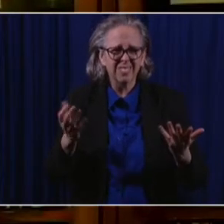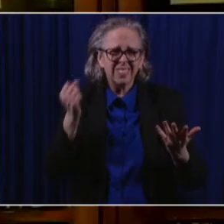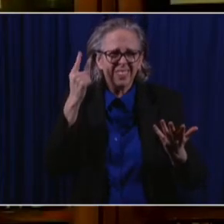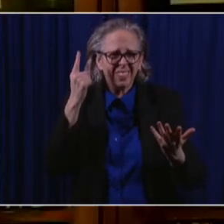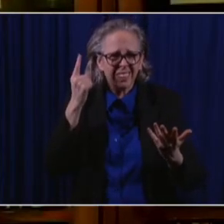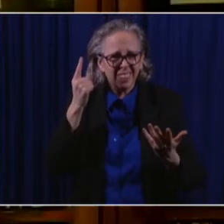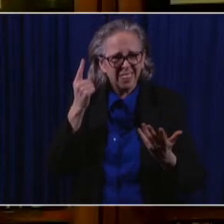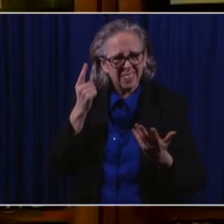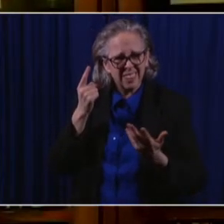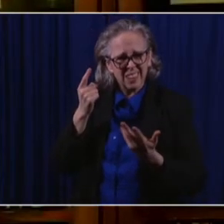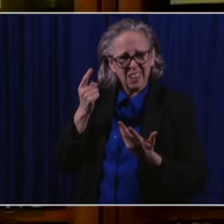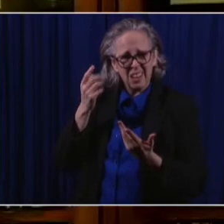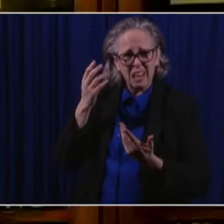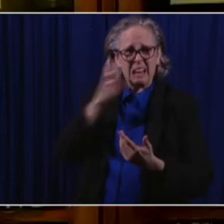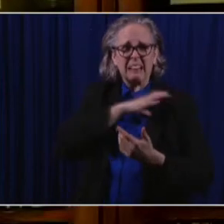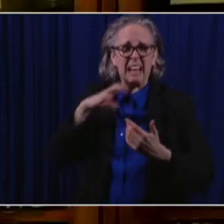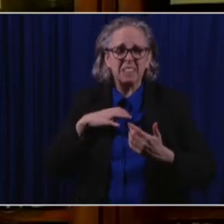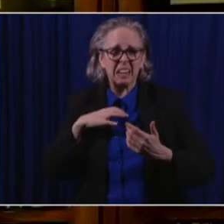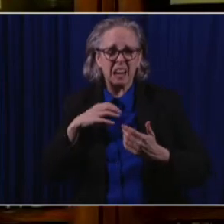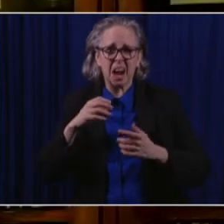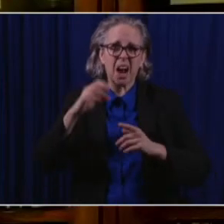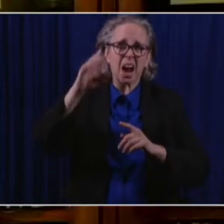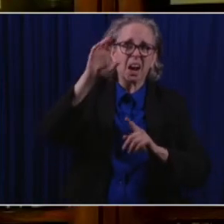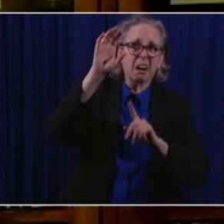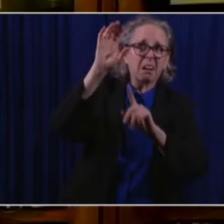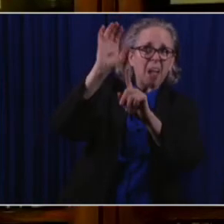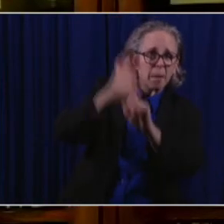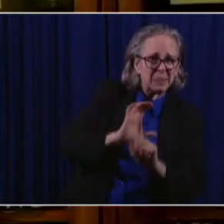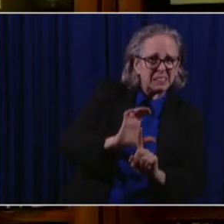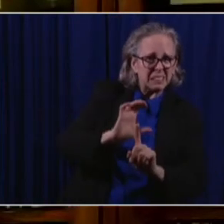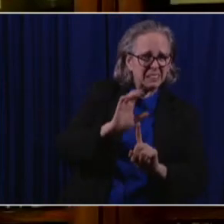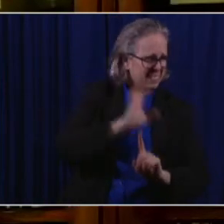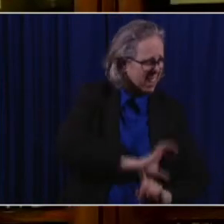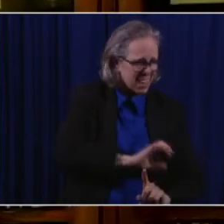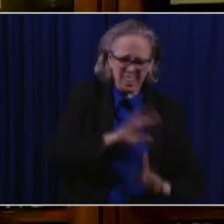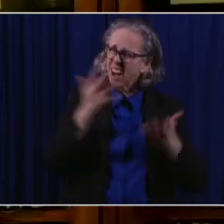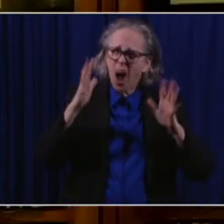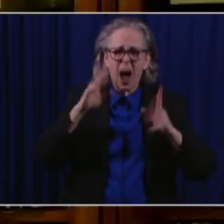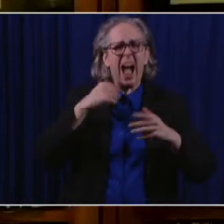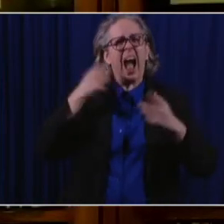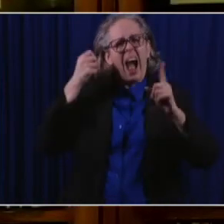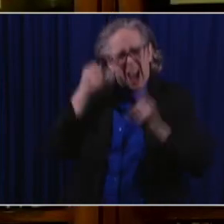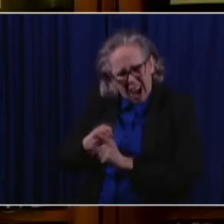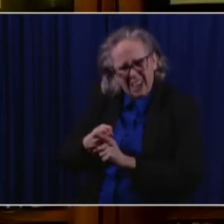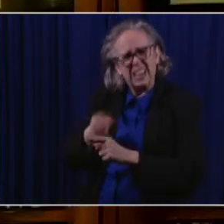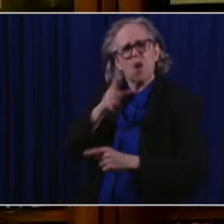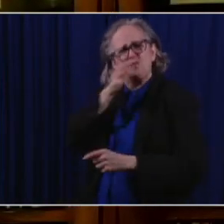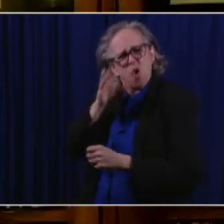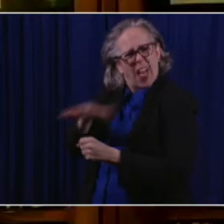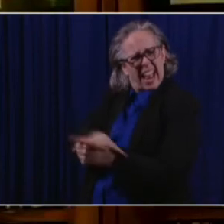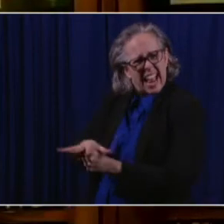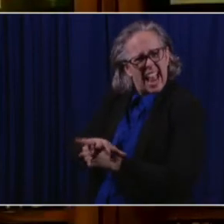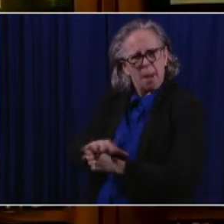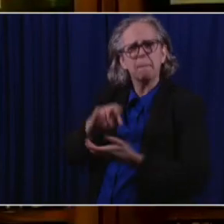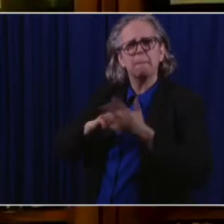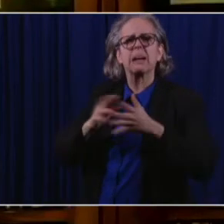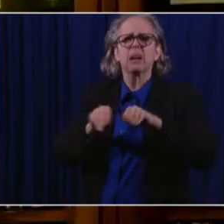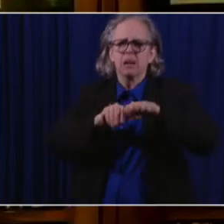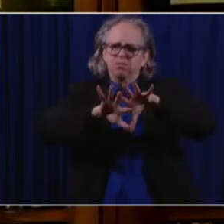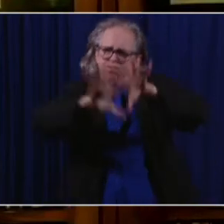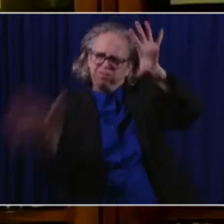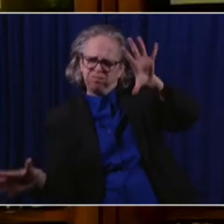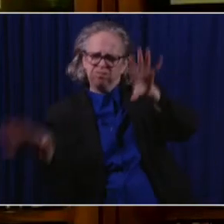It's a problem throughout the state. And I'll turn things back to you to go to Dr. Lofgren. But I think in the